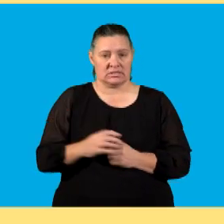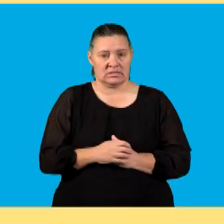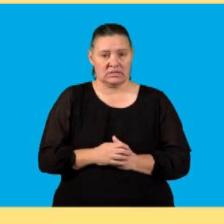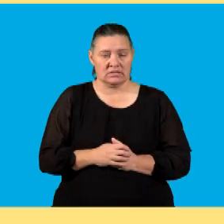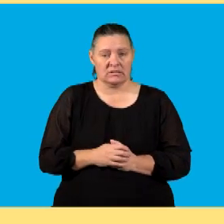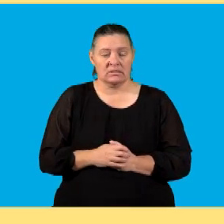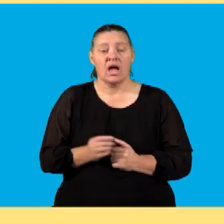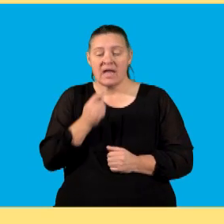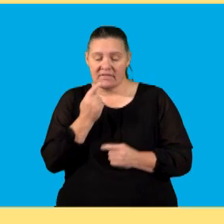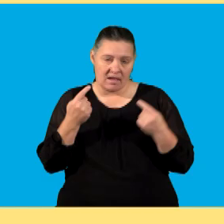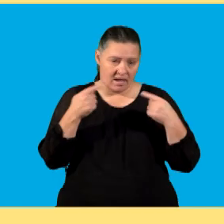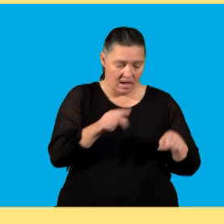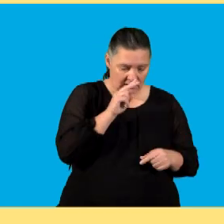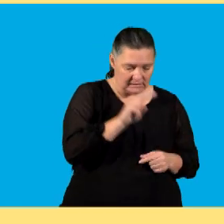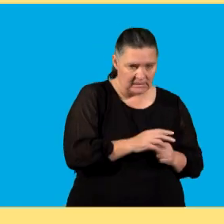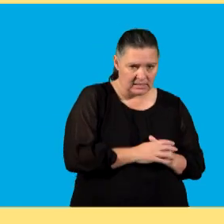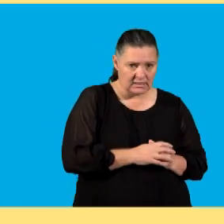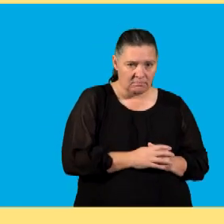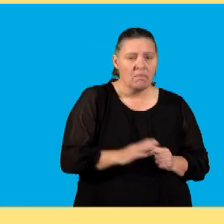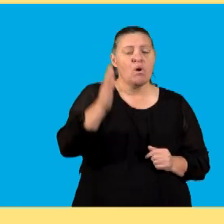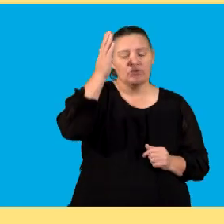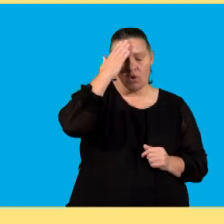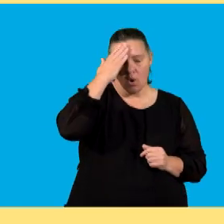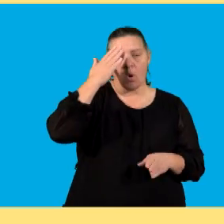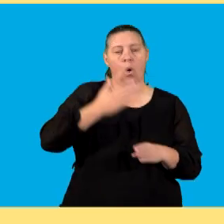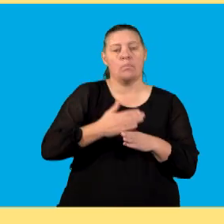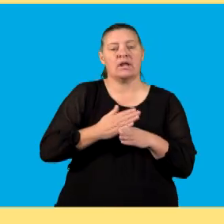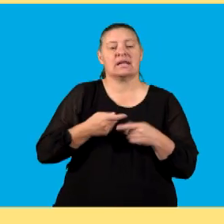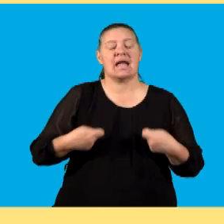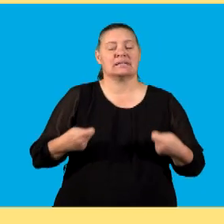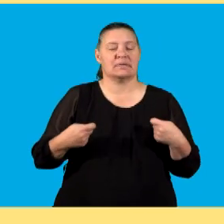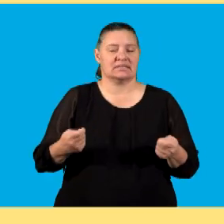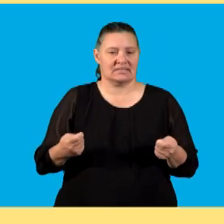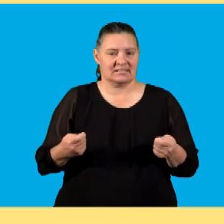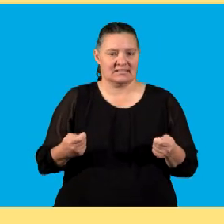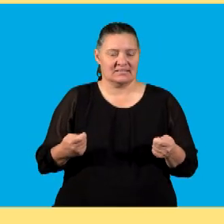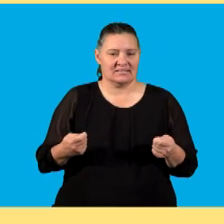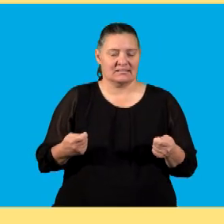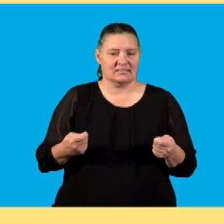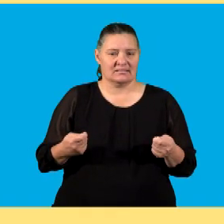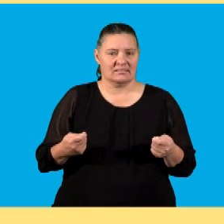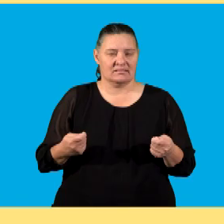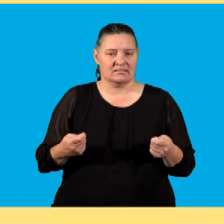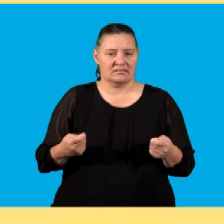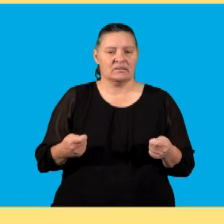32,500. So when I come here now, I now know my operating expenses, that it is